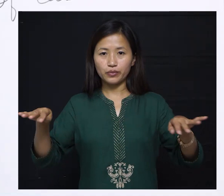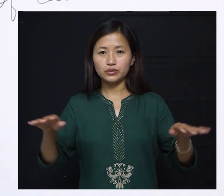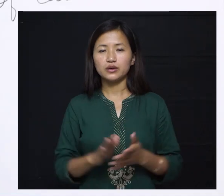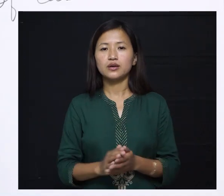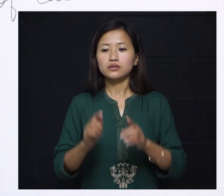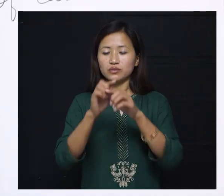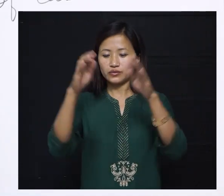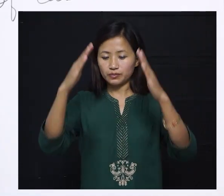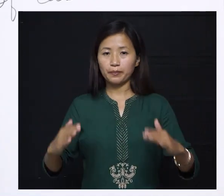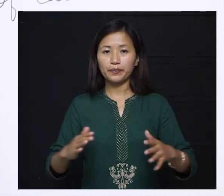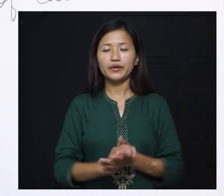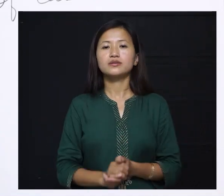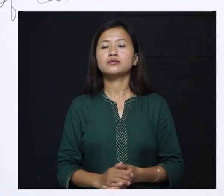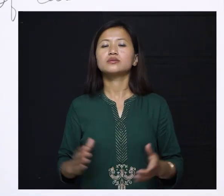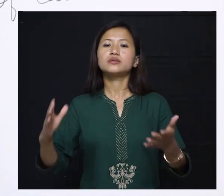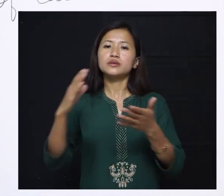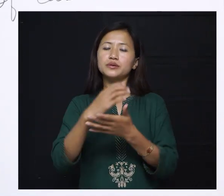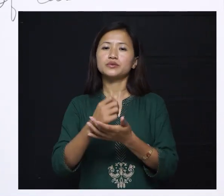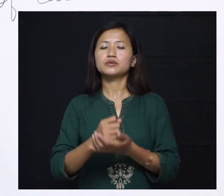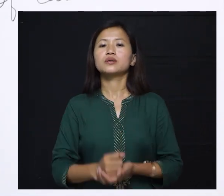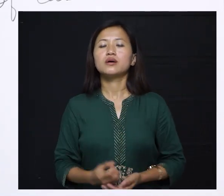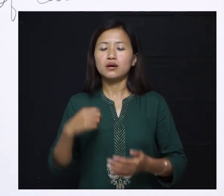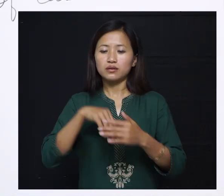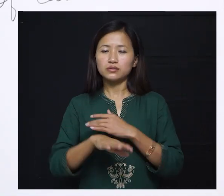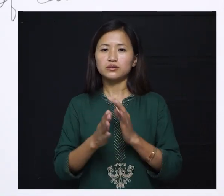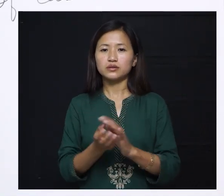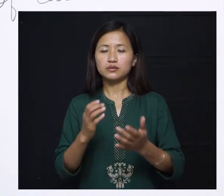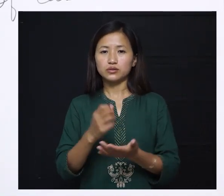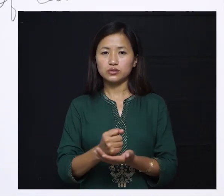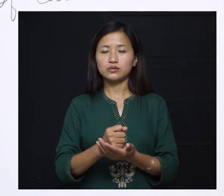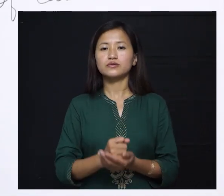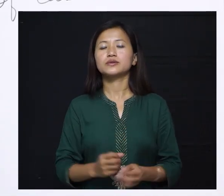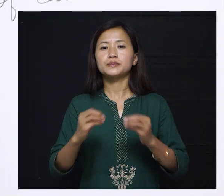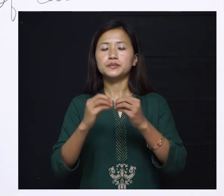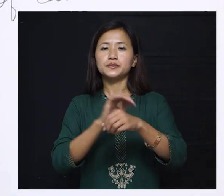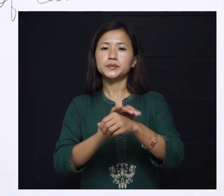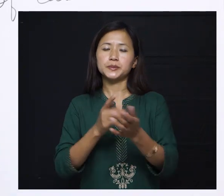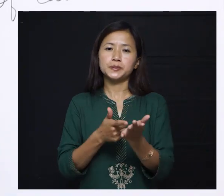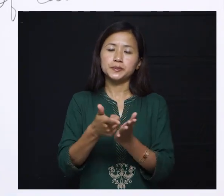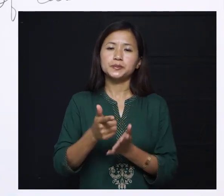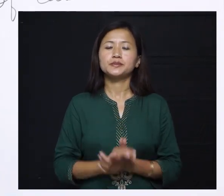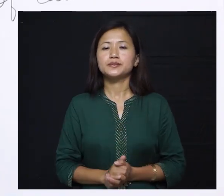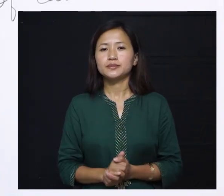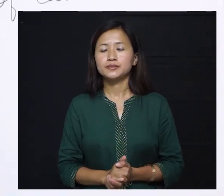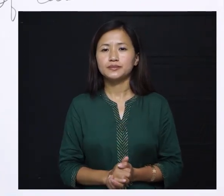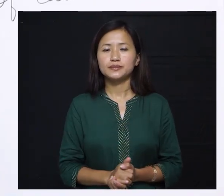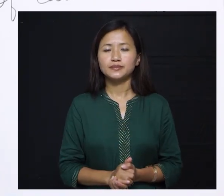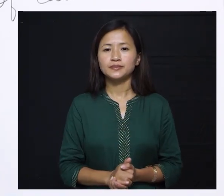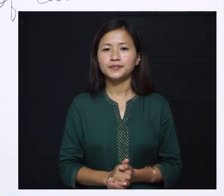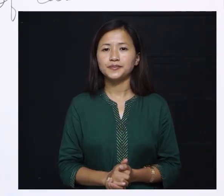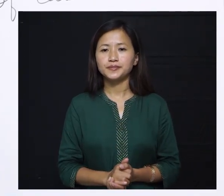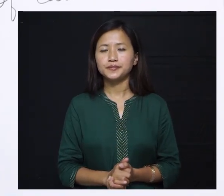and captured Surat, and Surat totally came under the control of the British rule. So